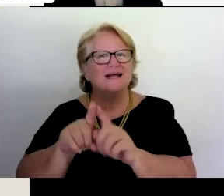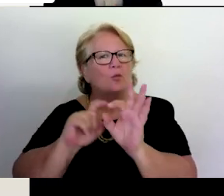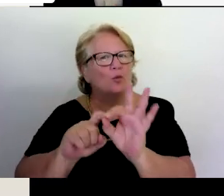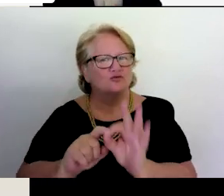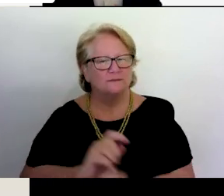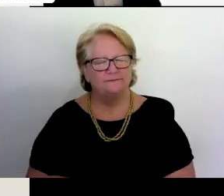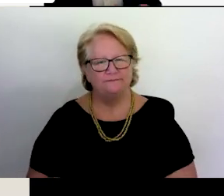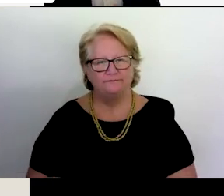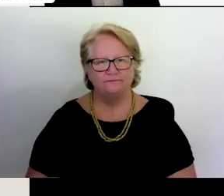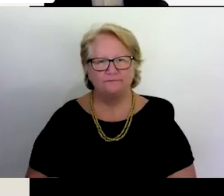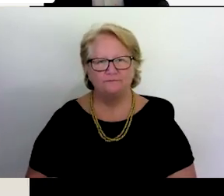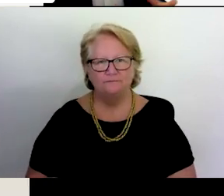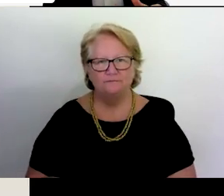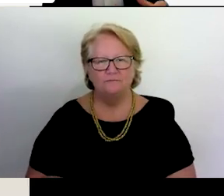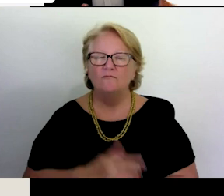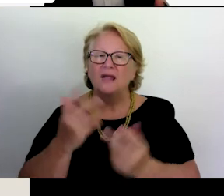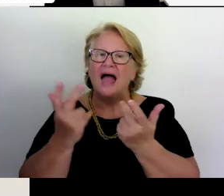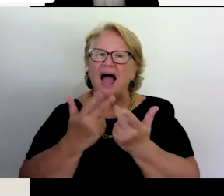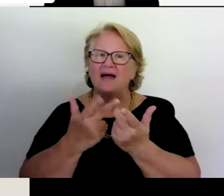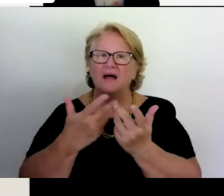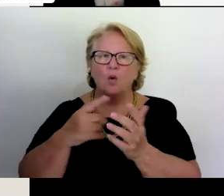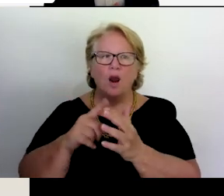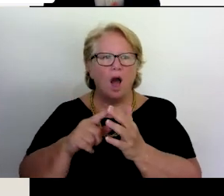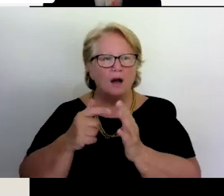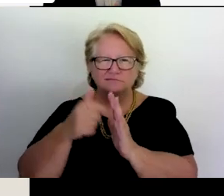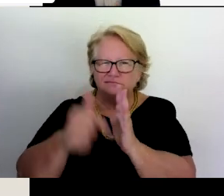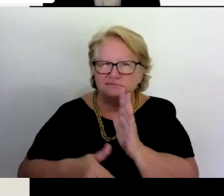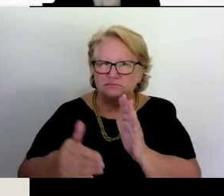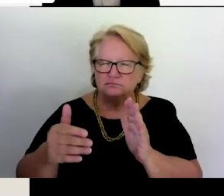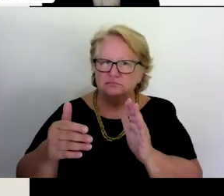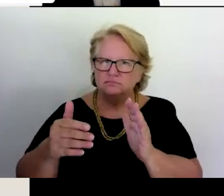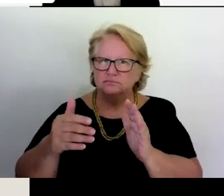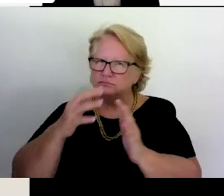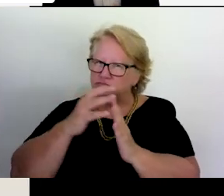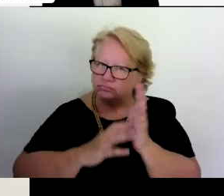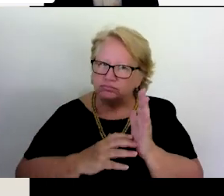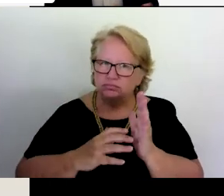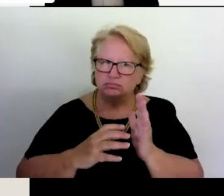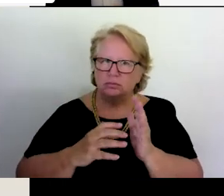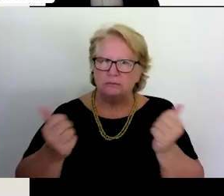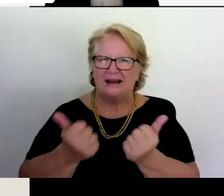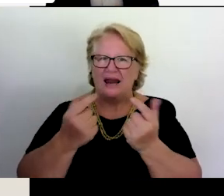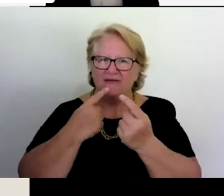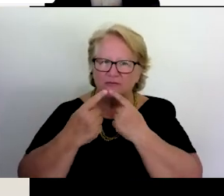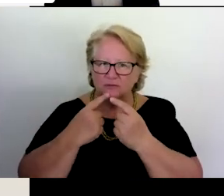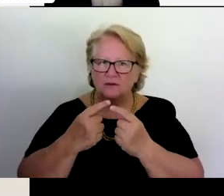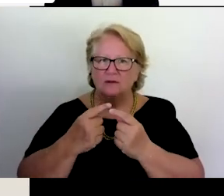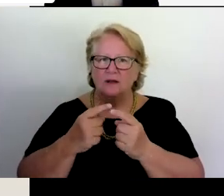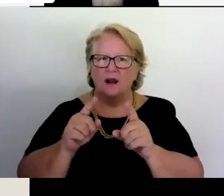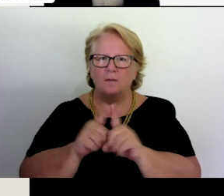Another advantage is that we get a comprehensive cover and a large sample size, giving us these population